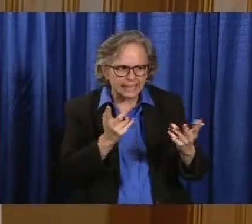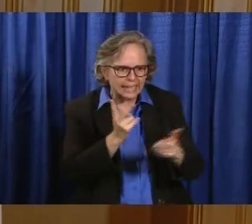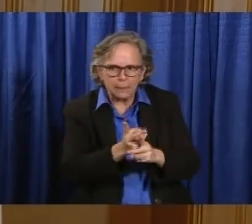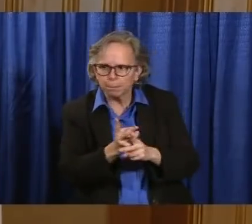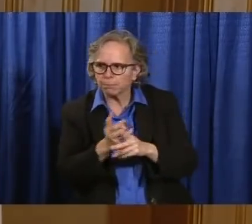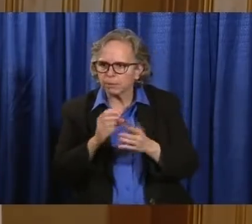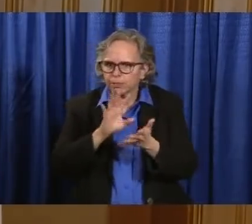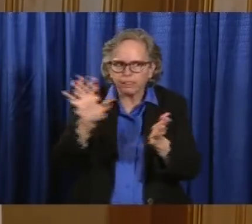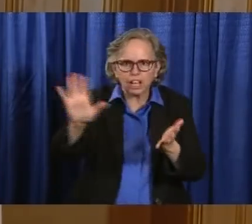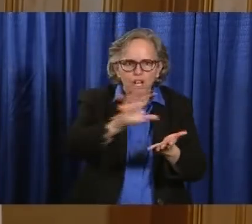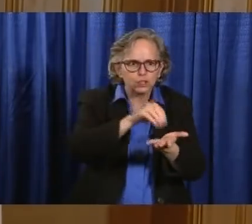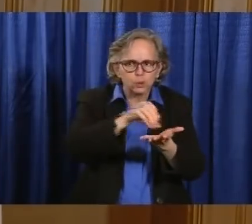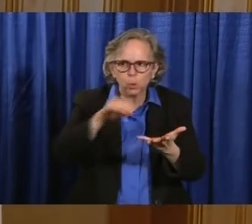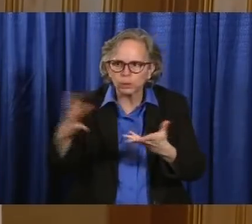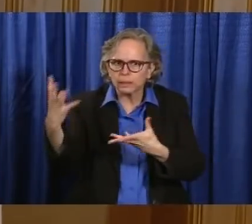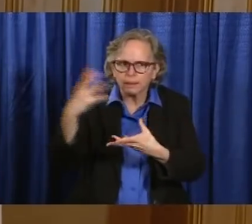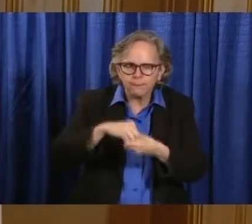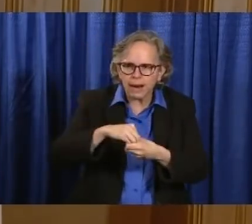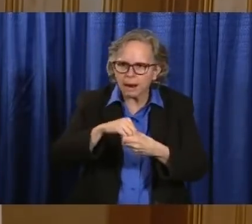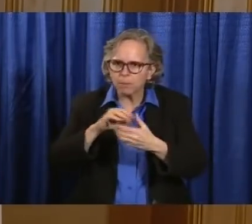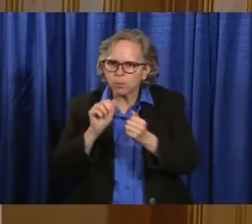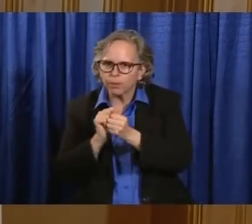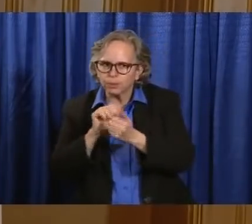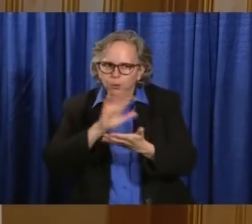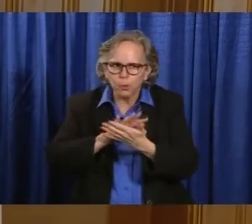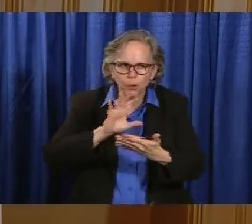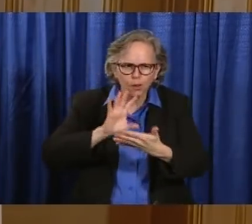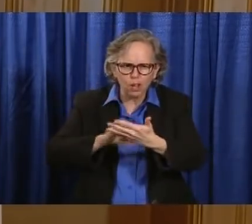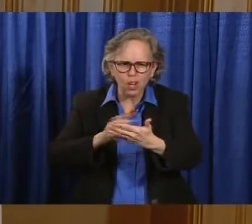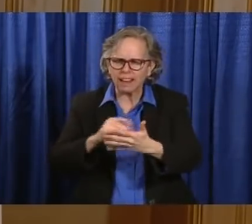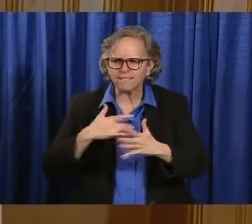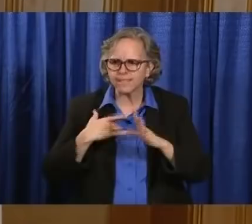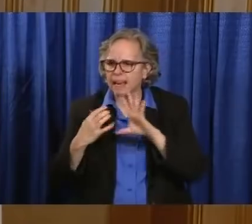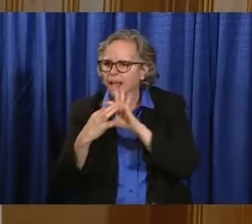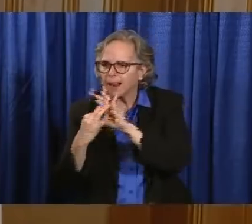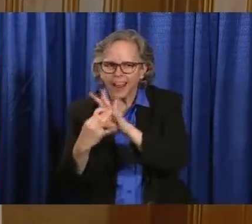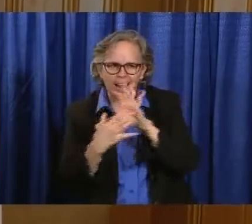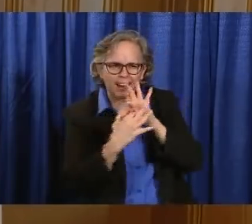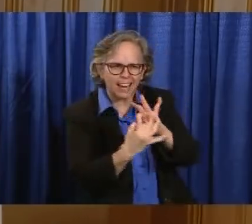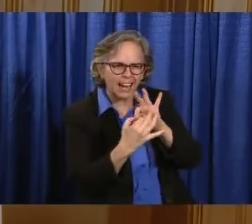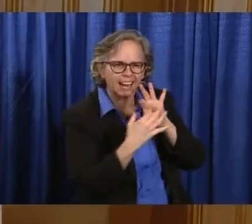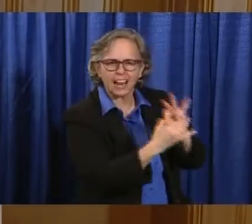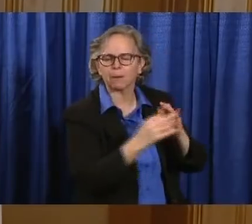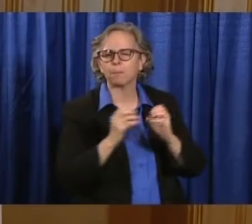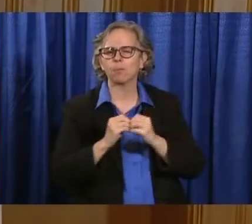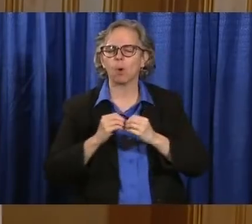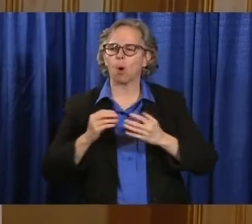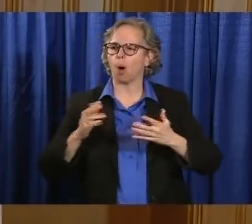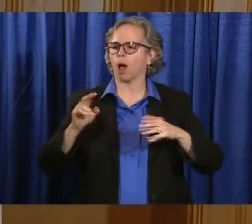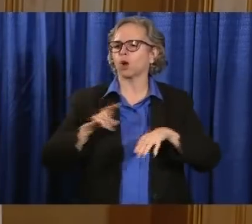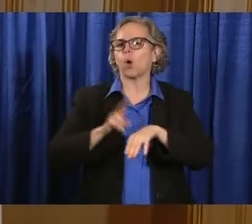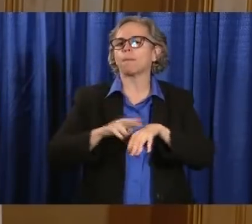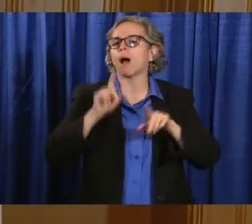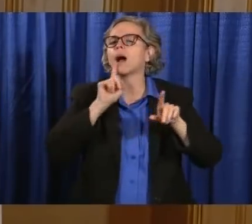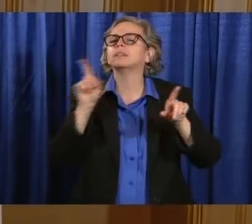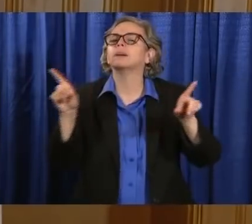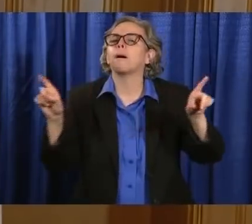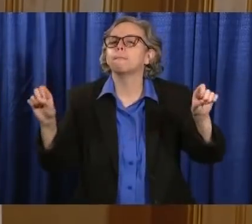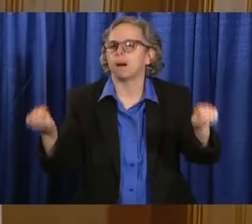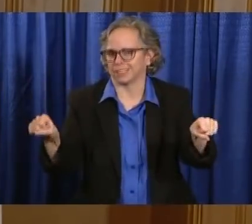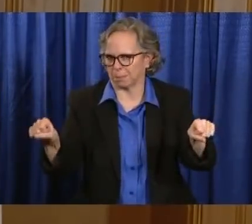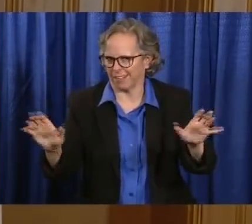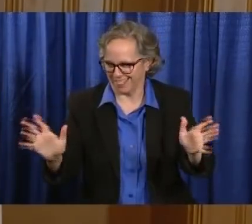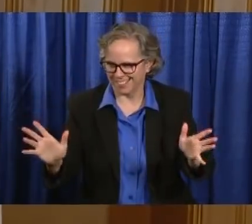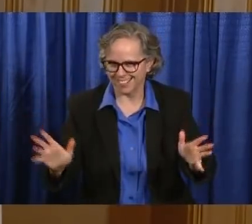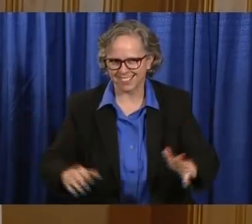in their school communities, and feeling connected to a more normal routine. From parades of teachers